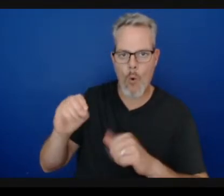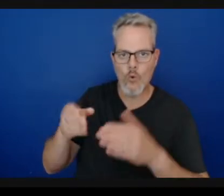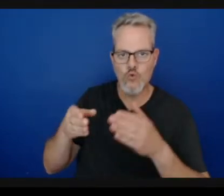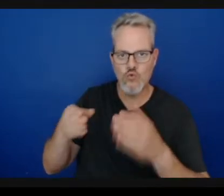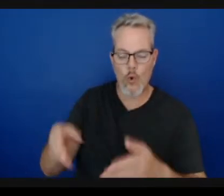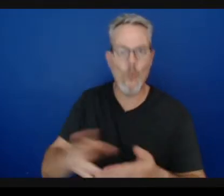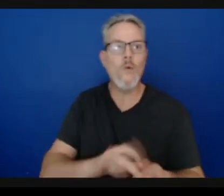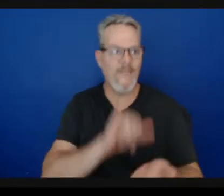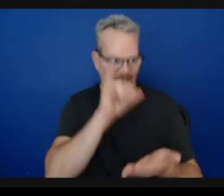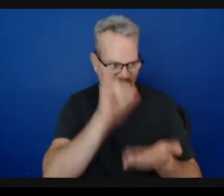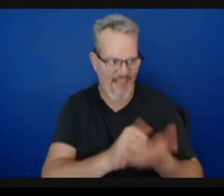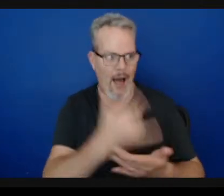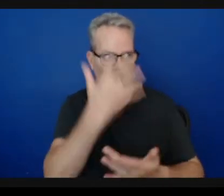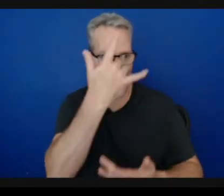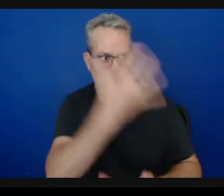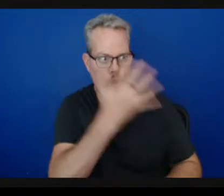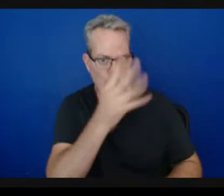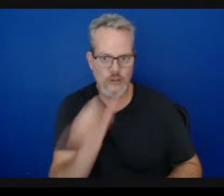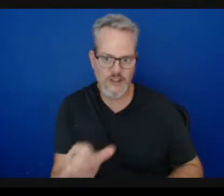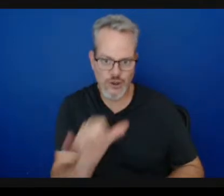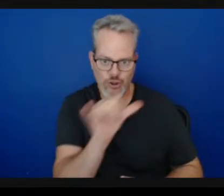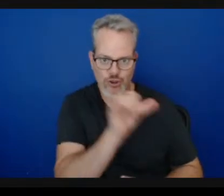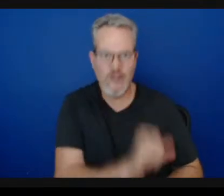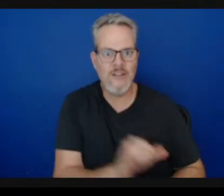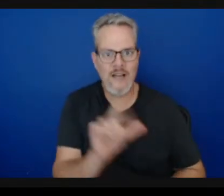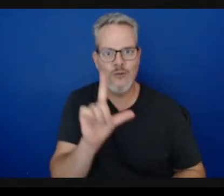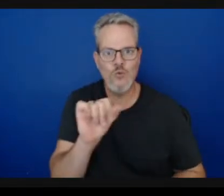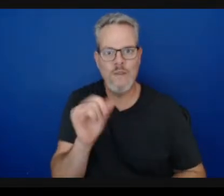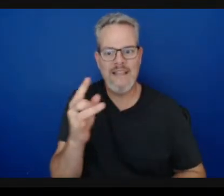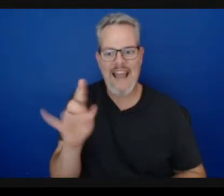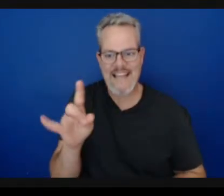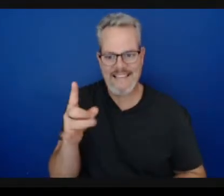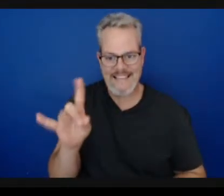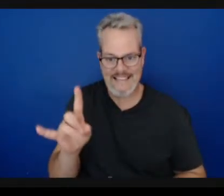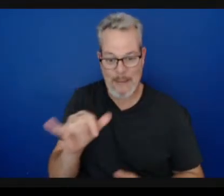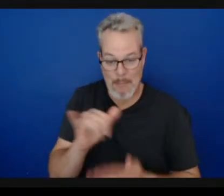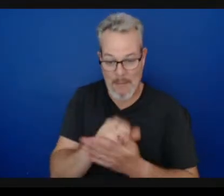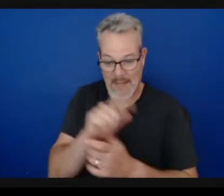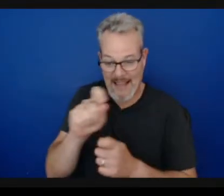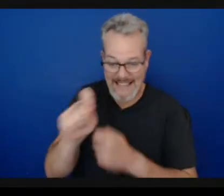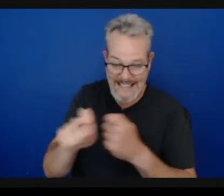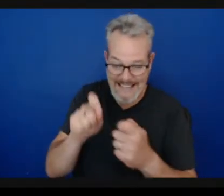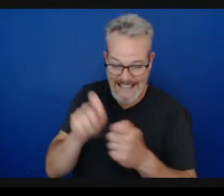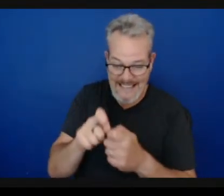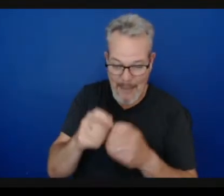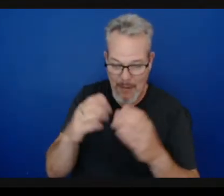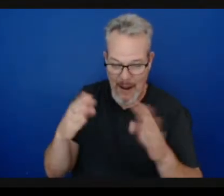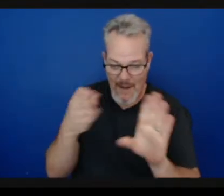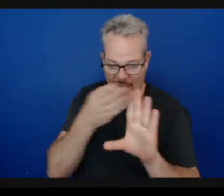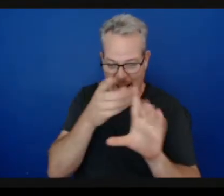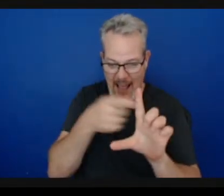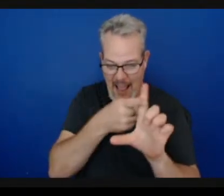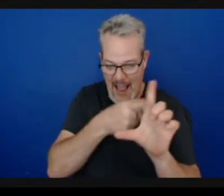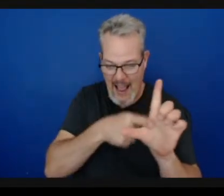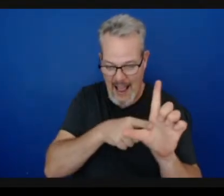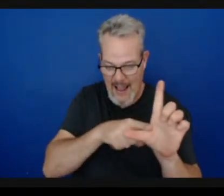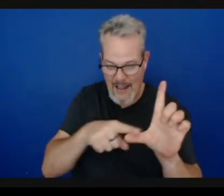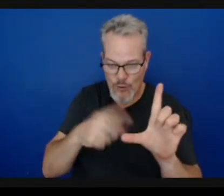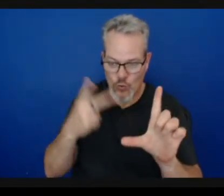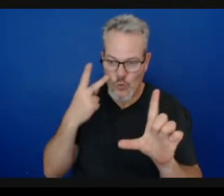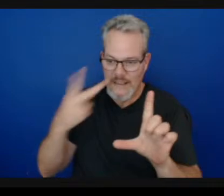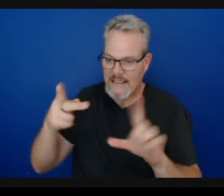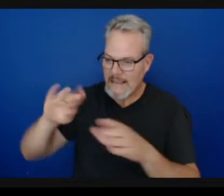to it. Not with the fissure that close, but that same angle we were looking at with Hale Kamahina there,